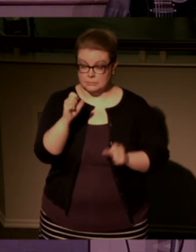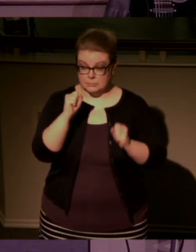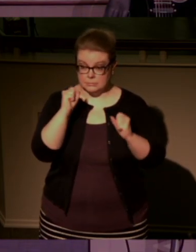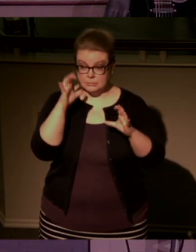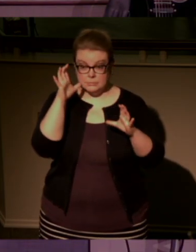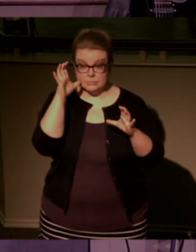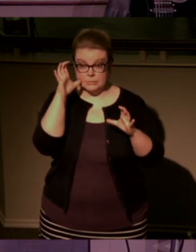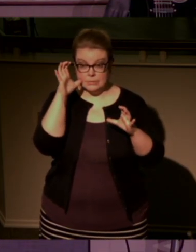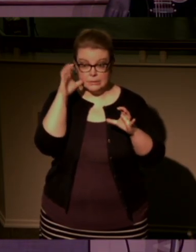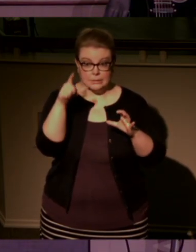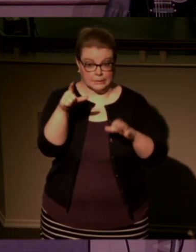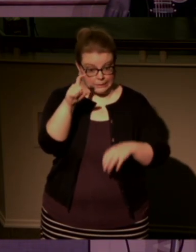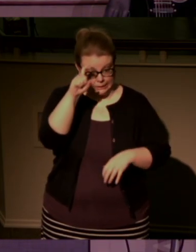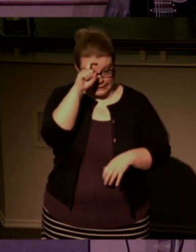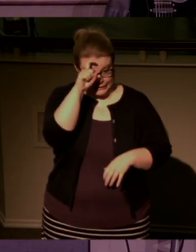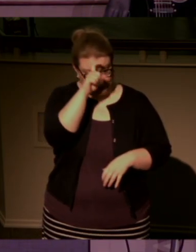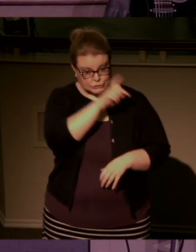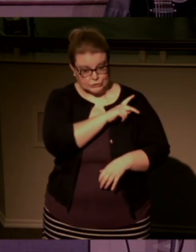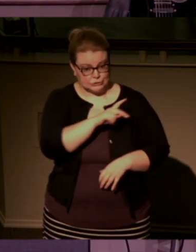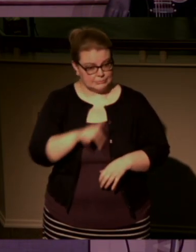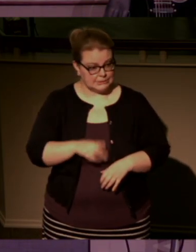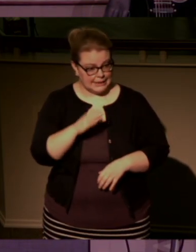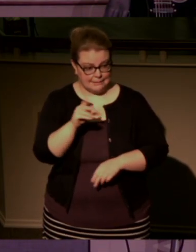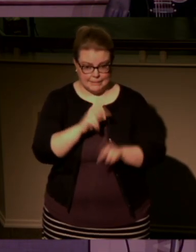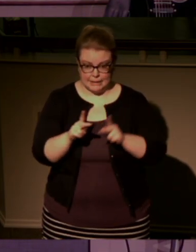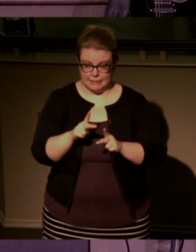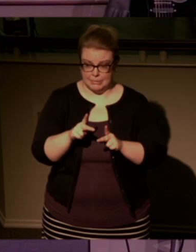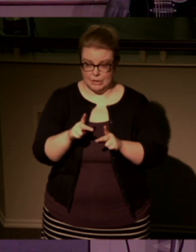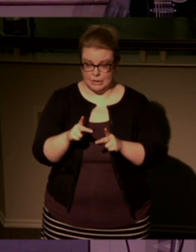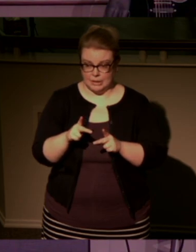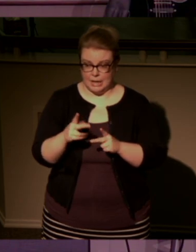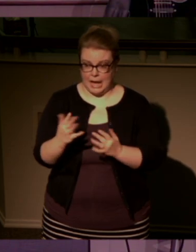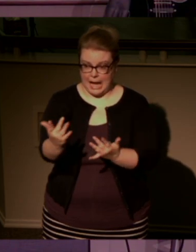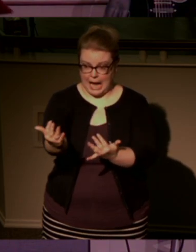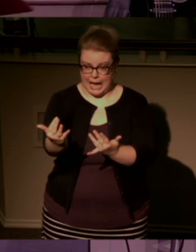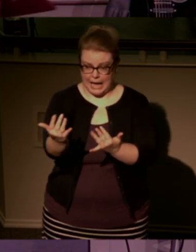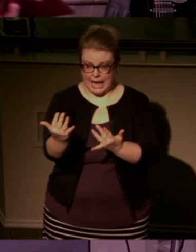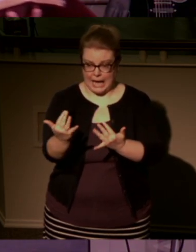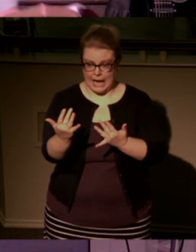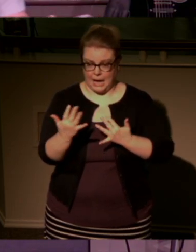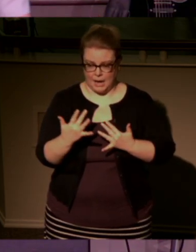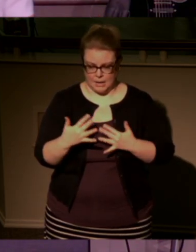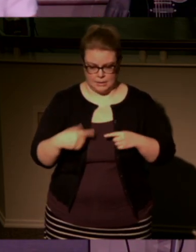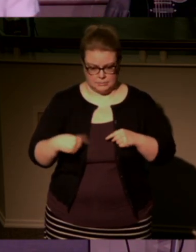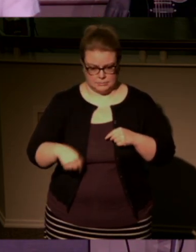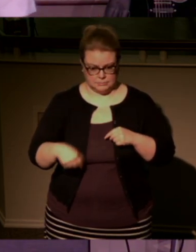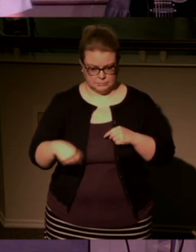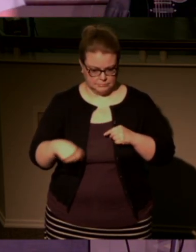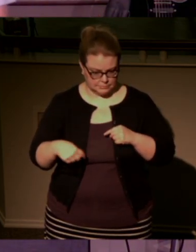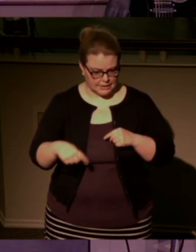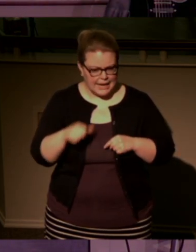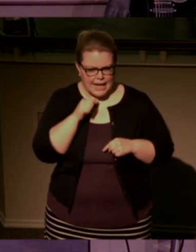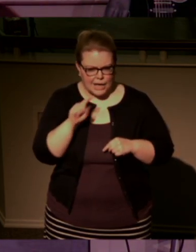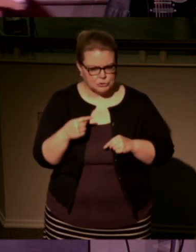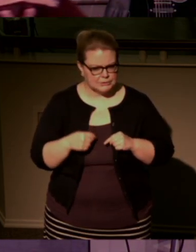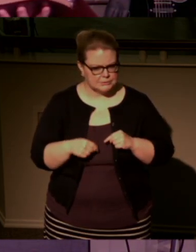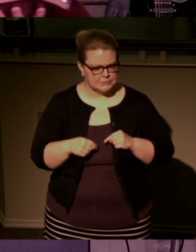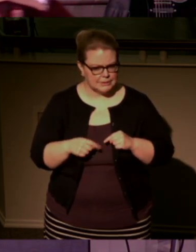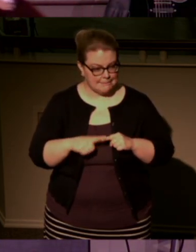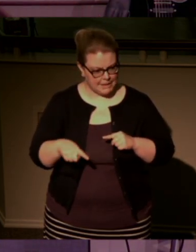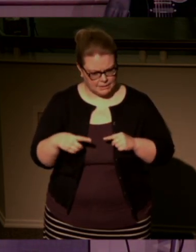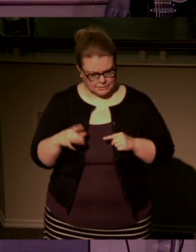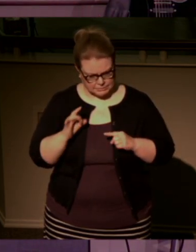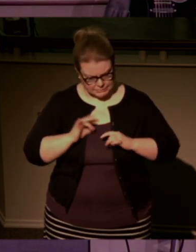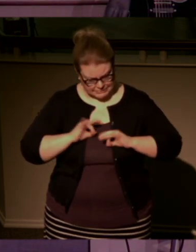behold, the Egyptians were marching after them, and they feared greatly. I told you